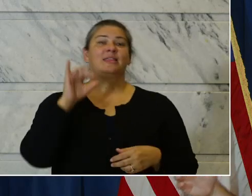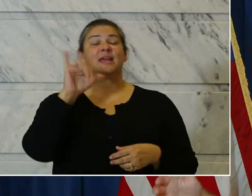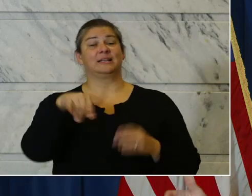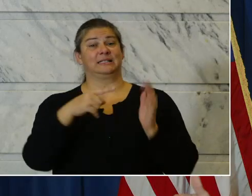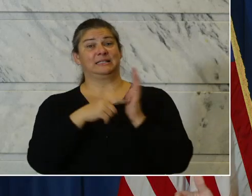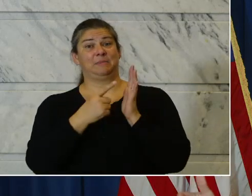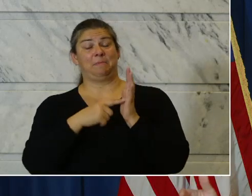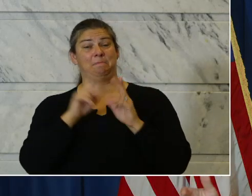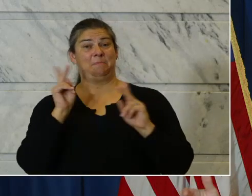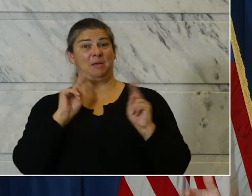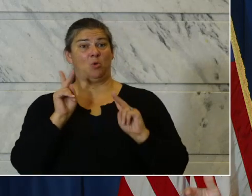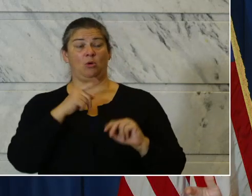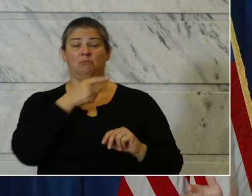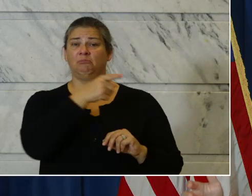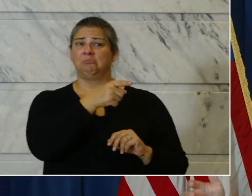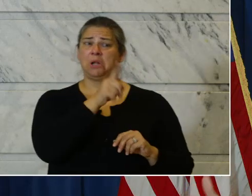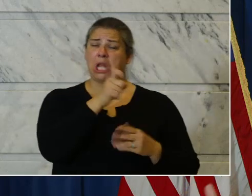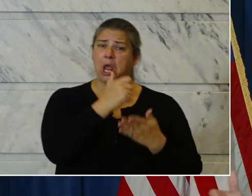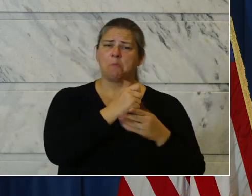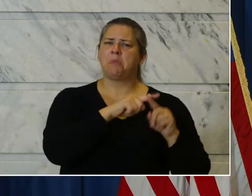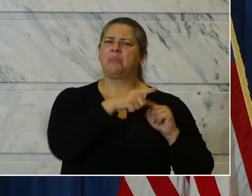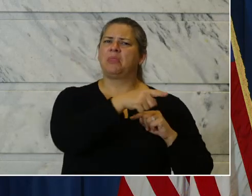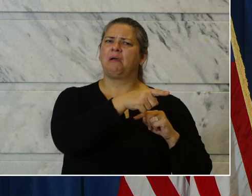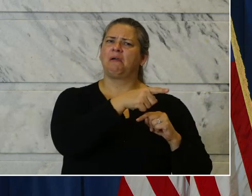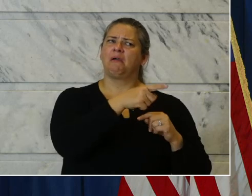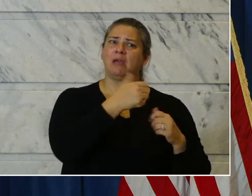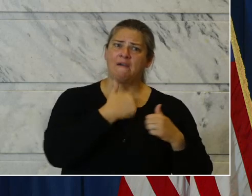but are otherwise stable, and it kills them.